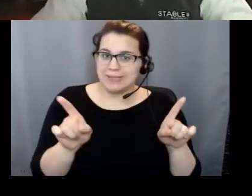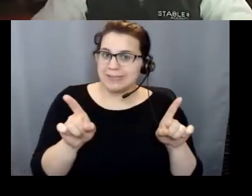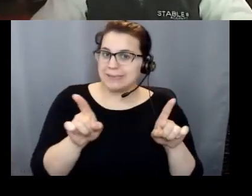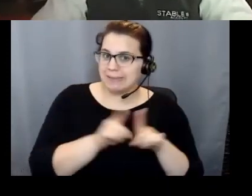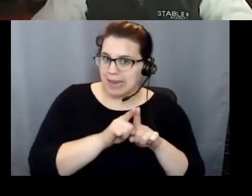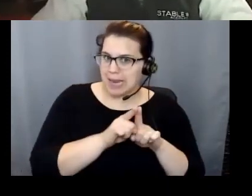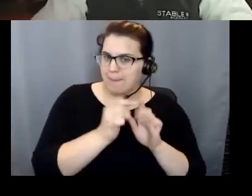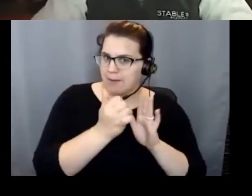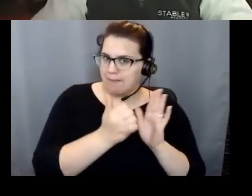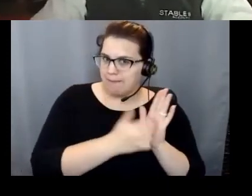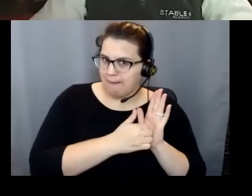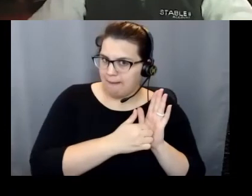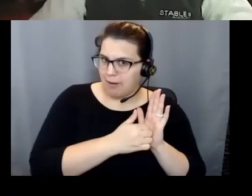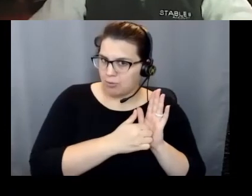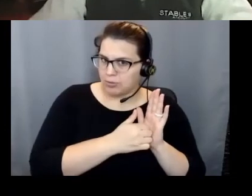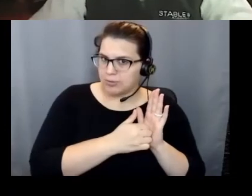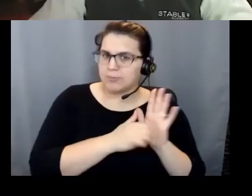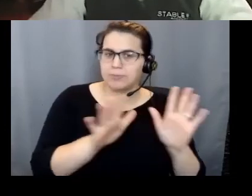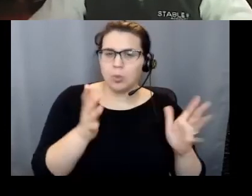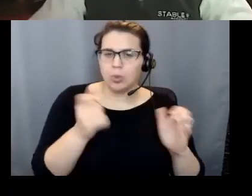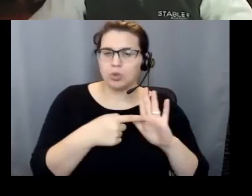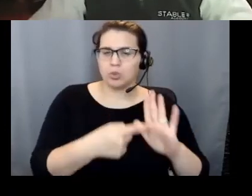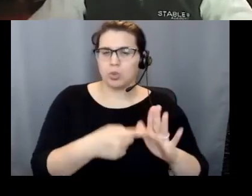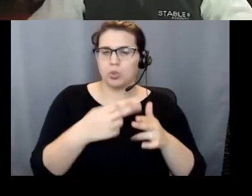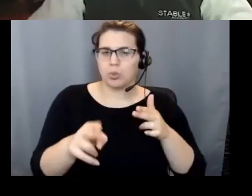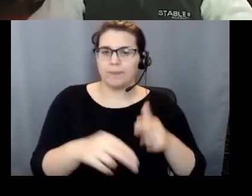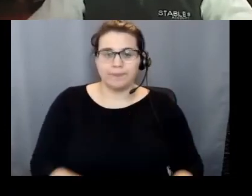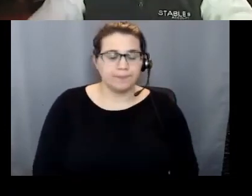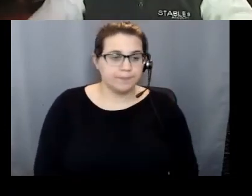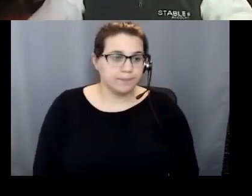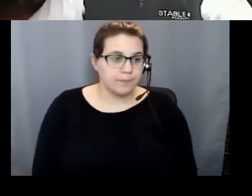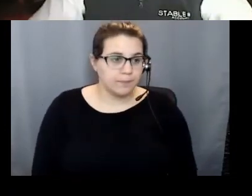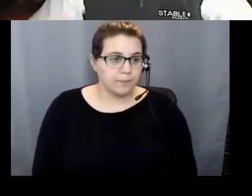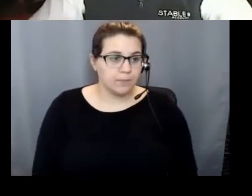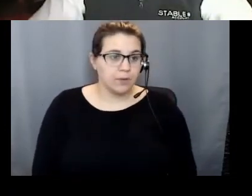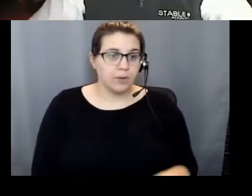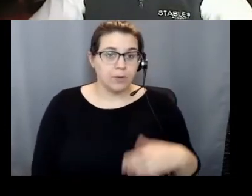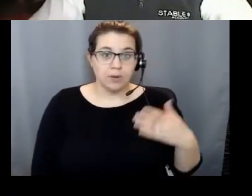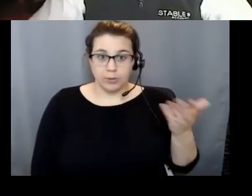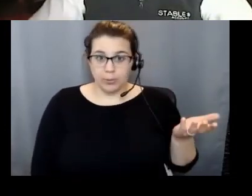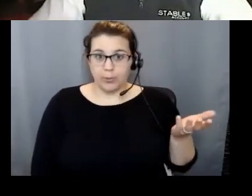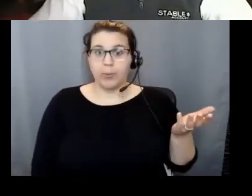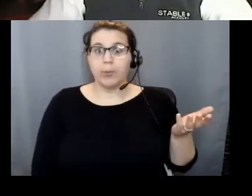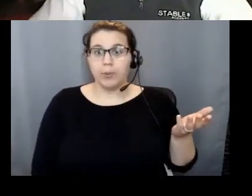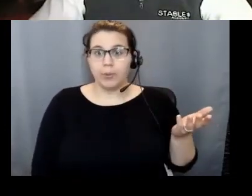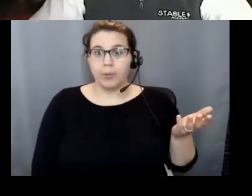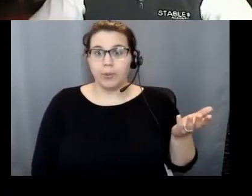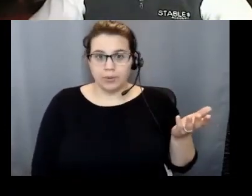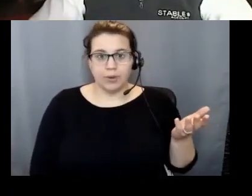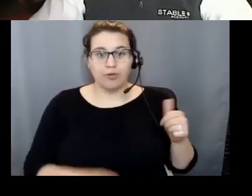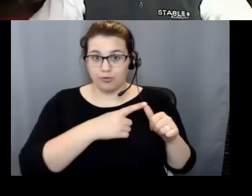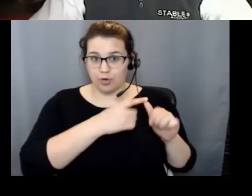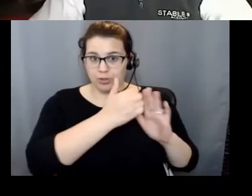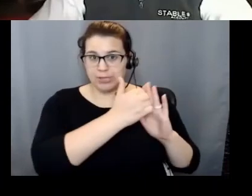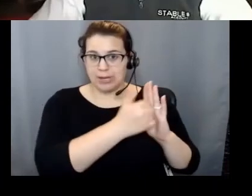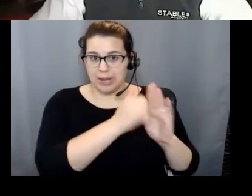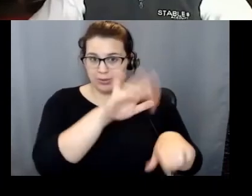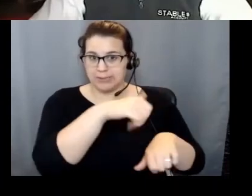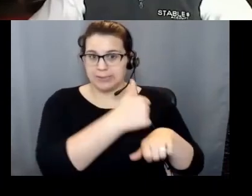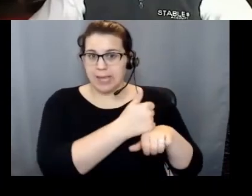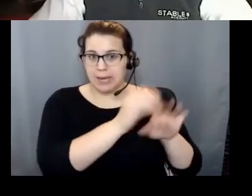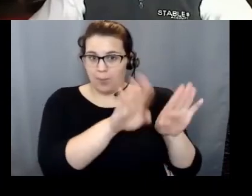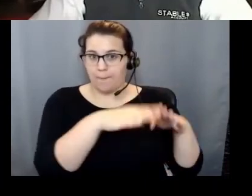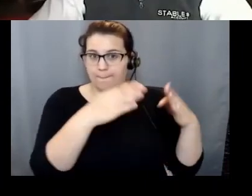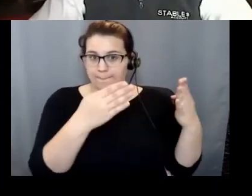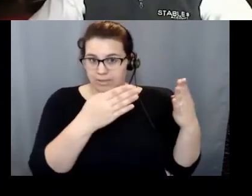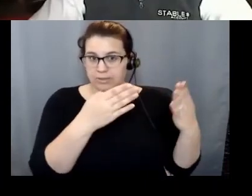that you created? So I wanted to show you that real quick. So once you have created the first account, and I have one